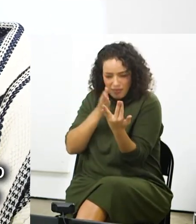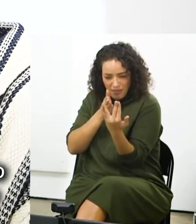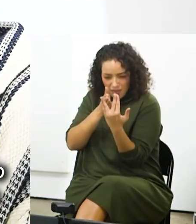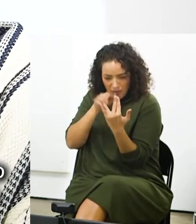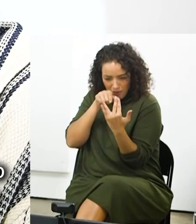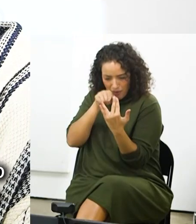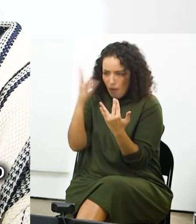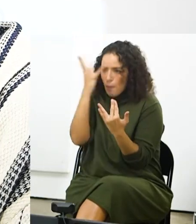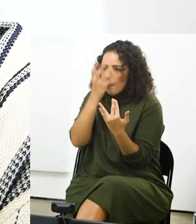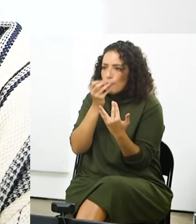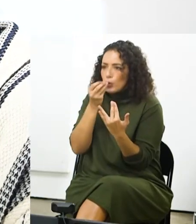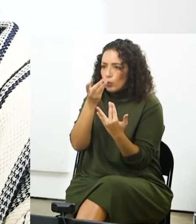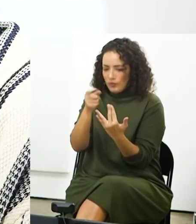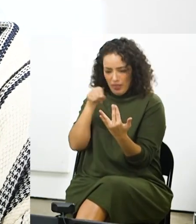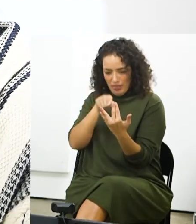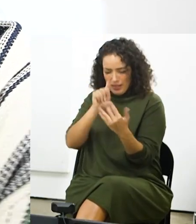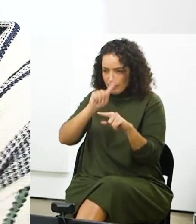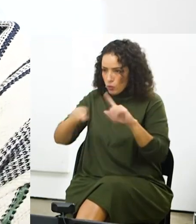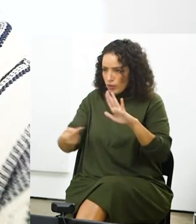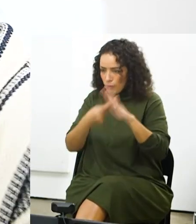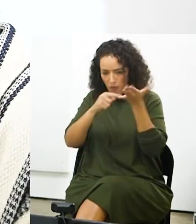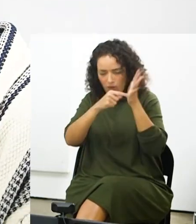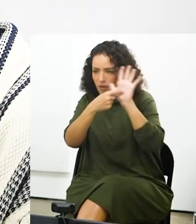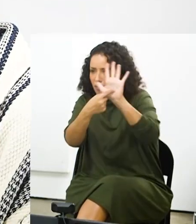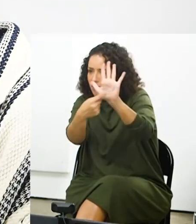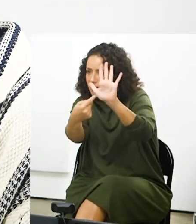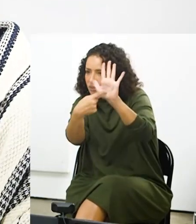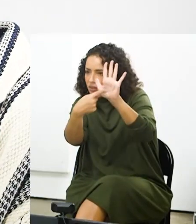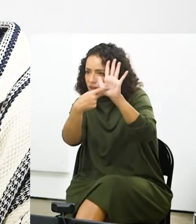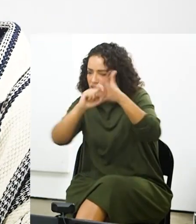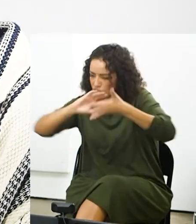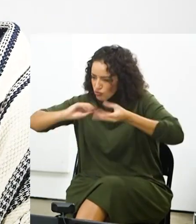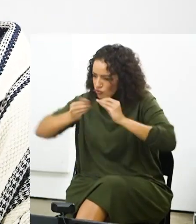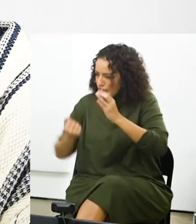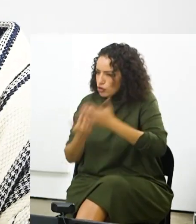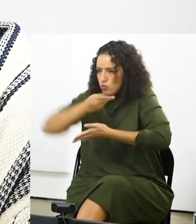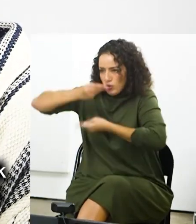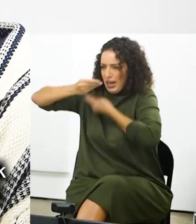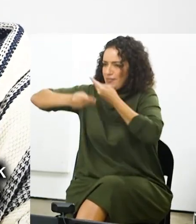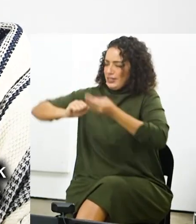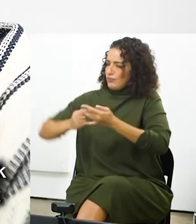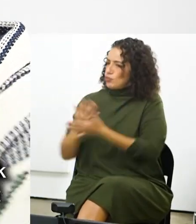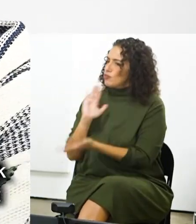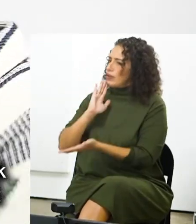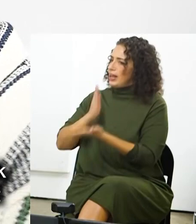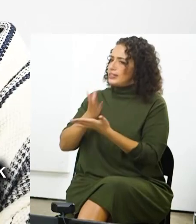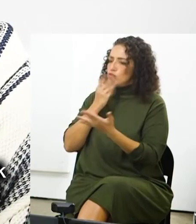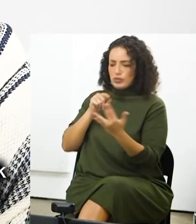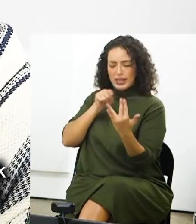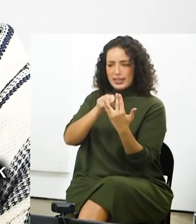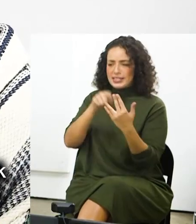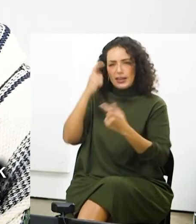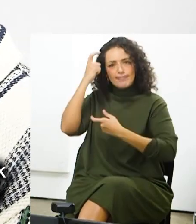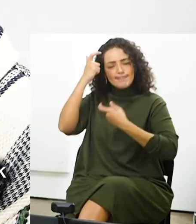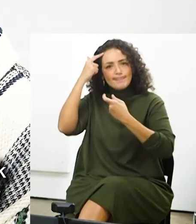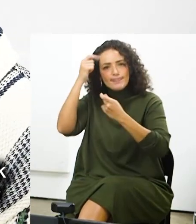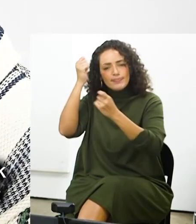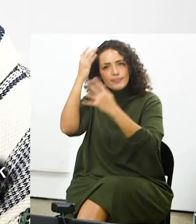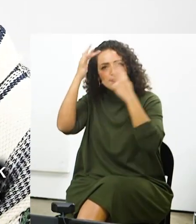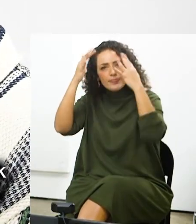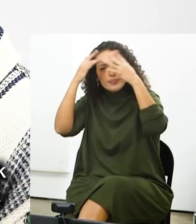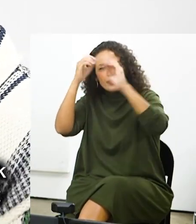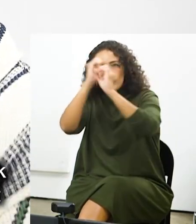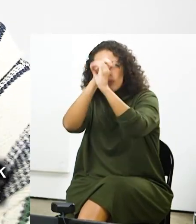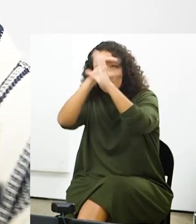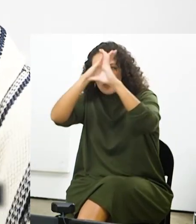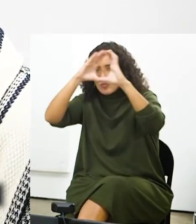of accessibility, to use it as a medium to kind of reinvent new narratives, reinvent new realities? And if we speculate on what the world might look like in, I don't know how many years'